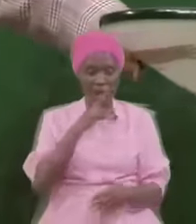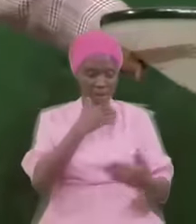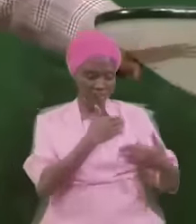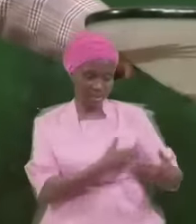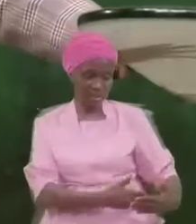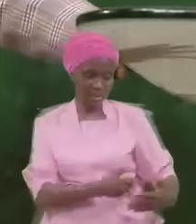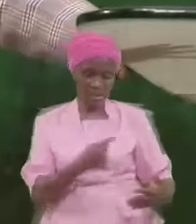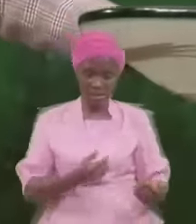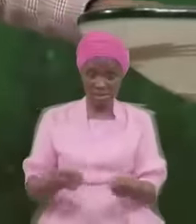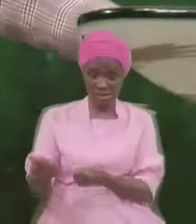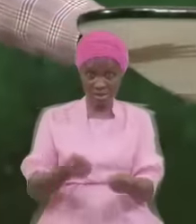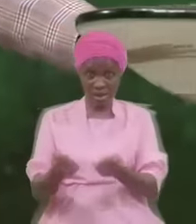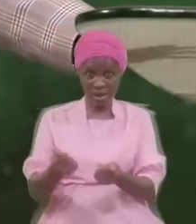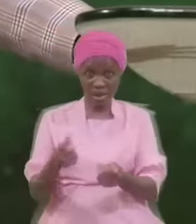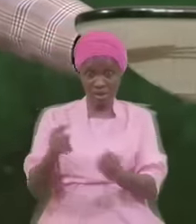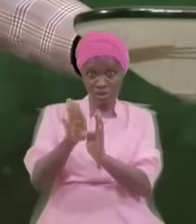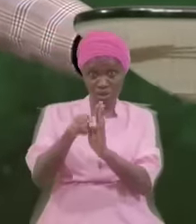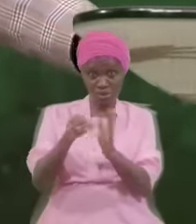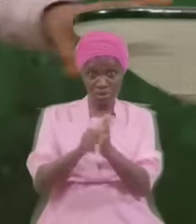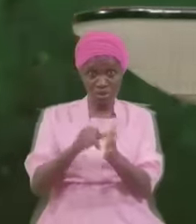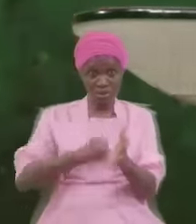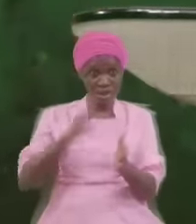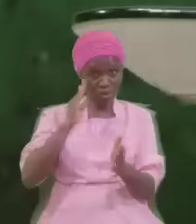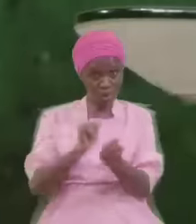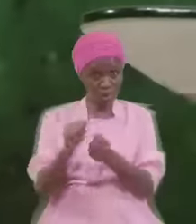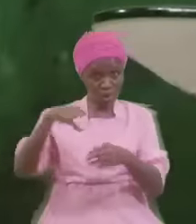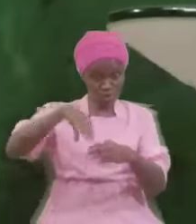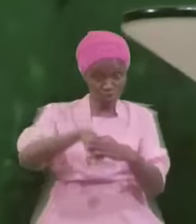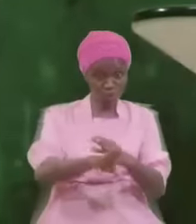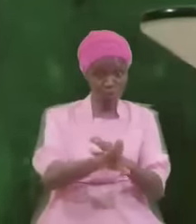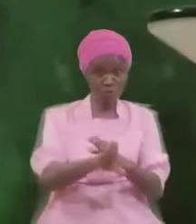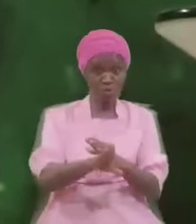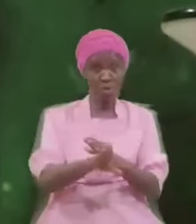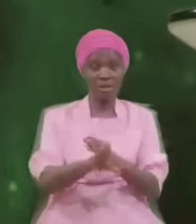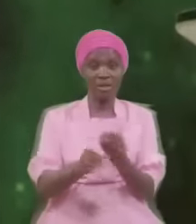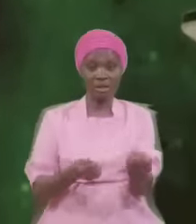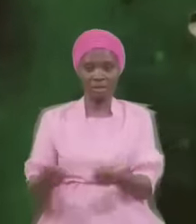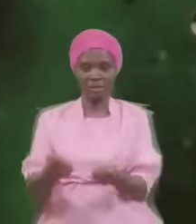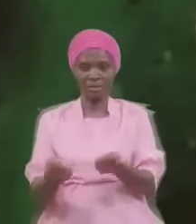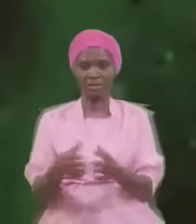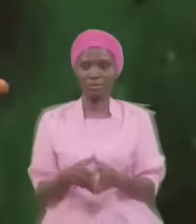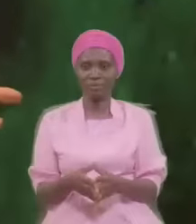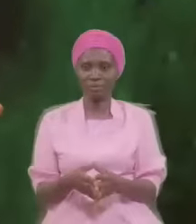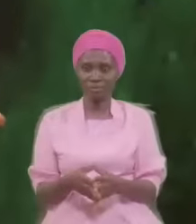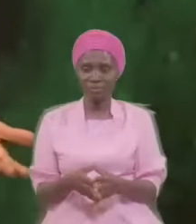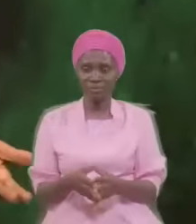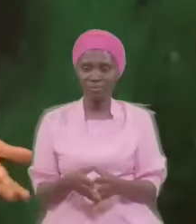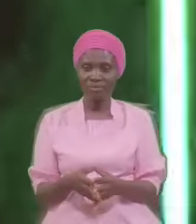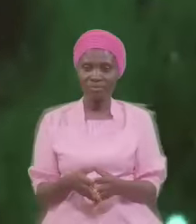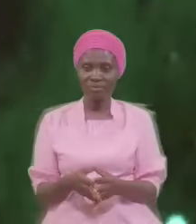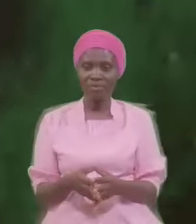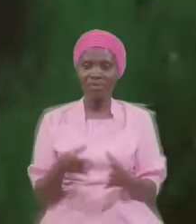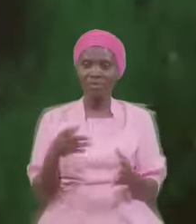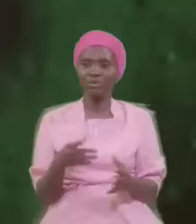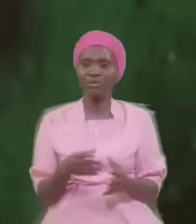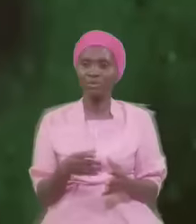will take to enter the vehicle. And when we came out, the head of security had been with me, so he didn't know what had